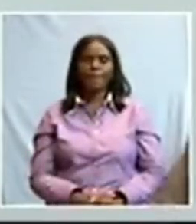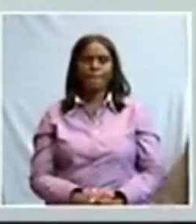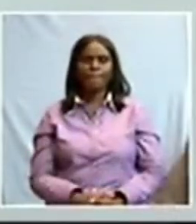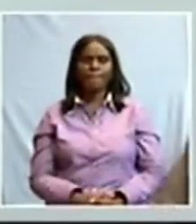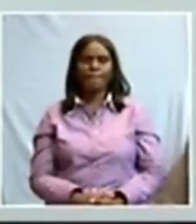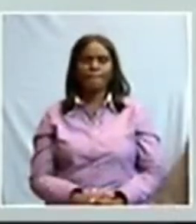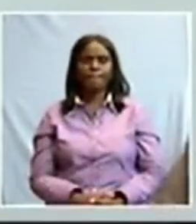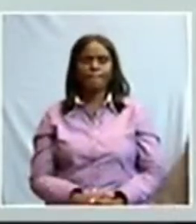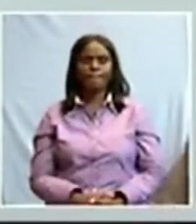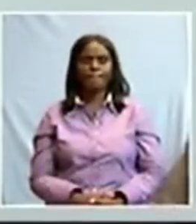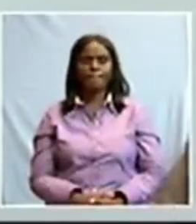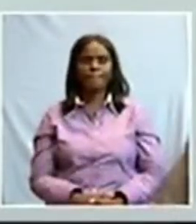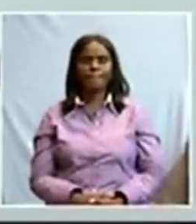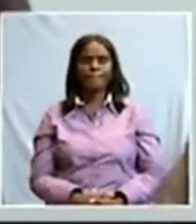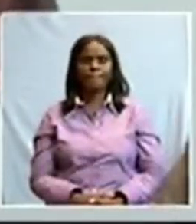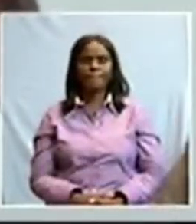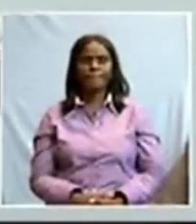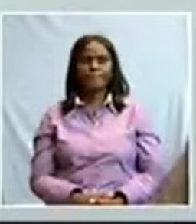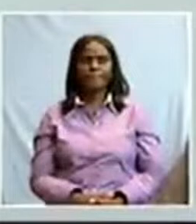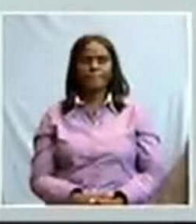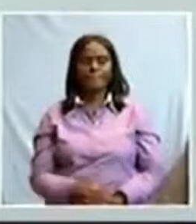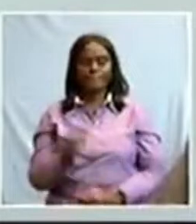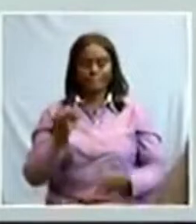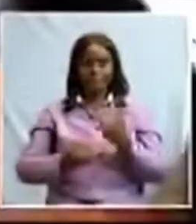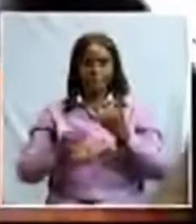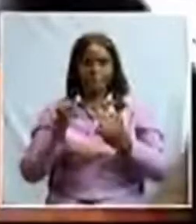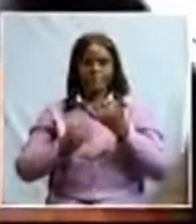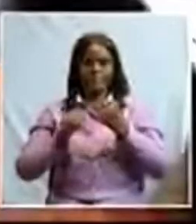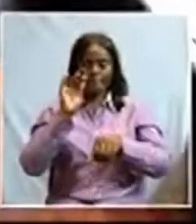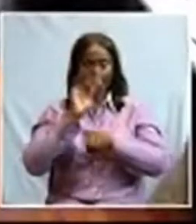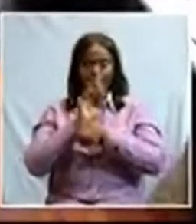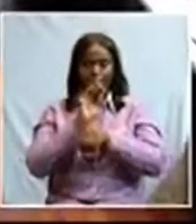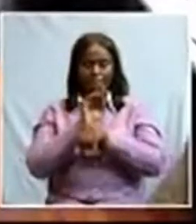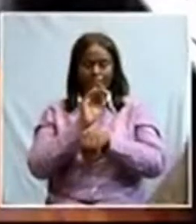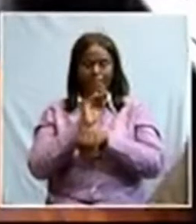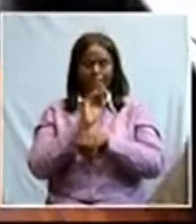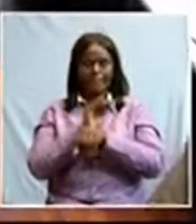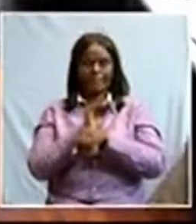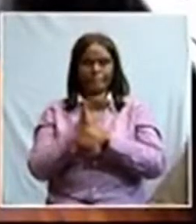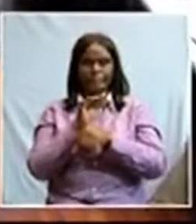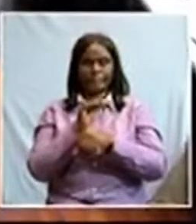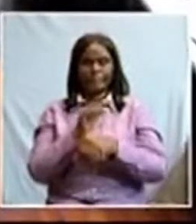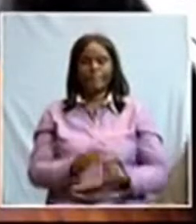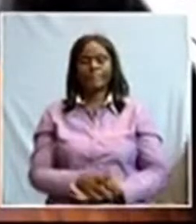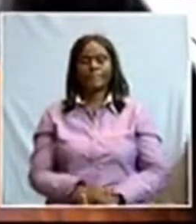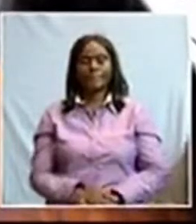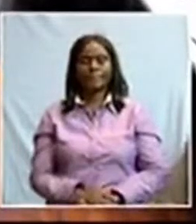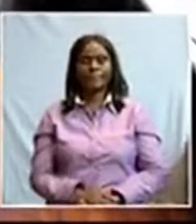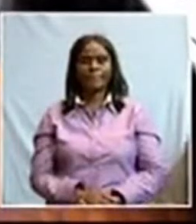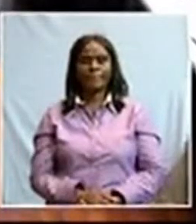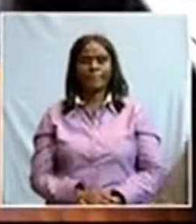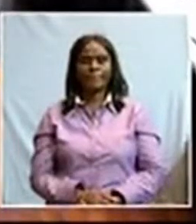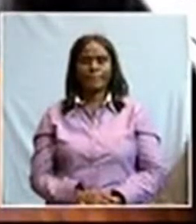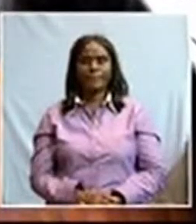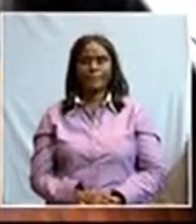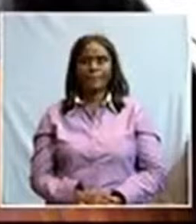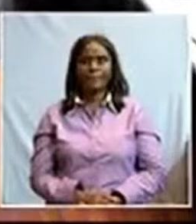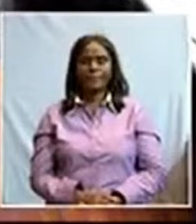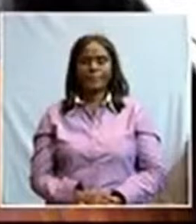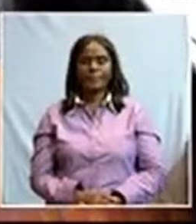I speak as if I'm winding. Any last comment? Maybe next question, Chair. Next question, Honorable.